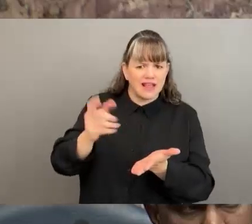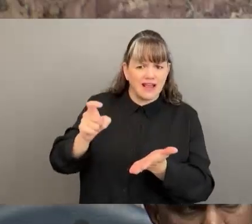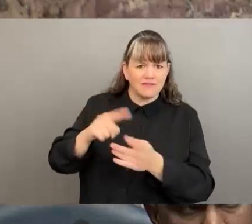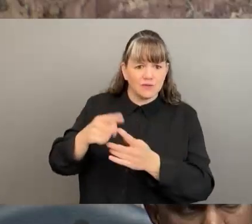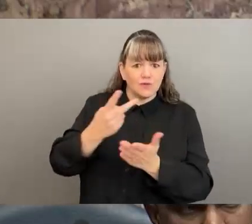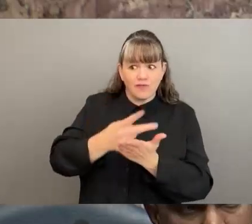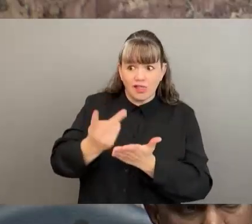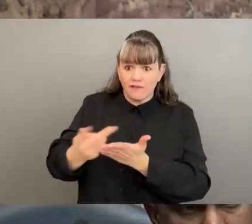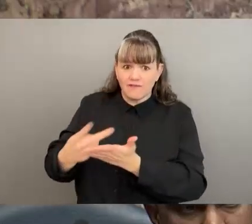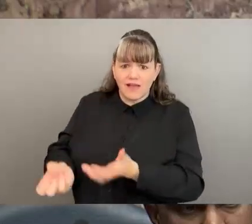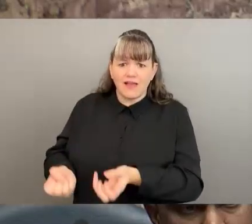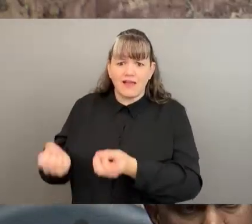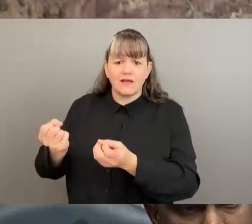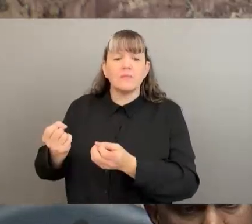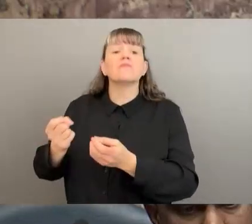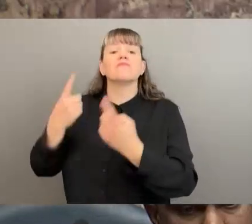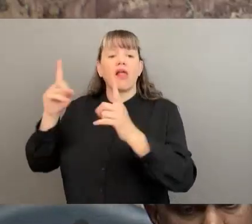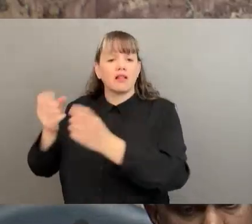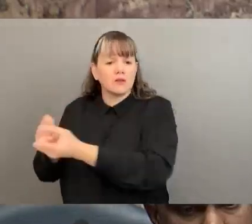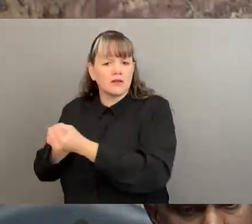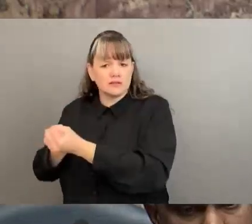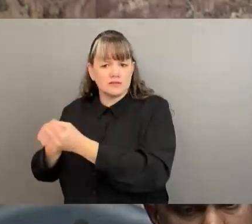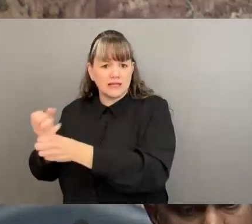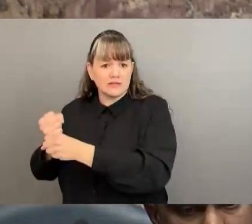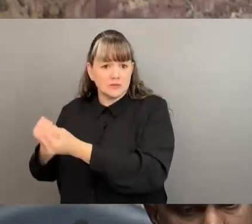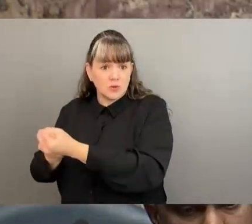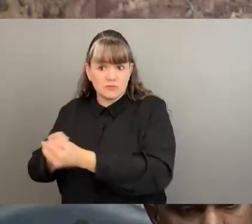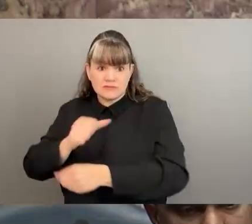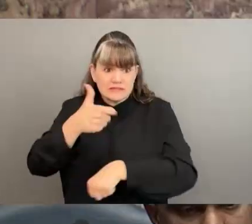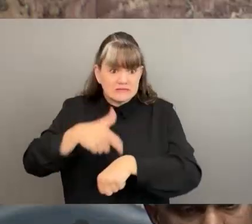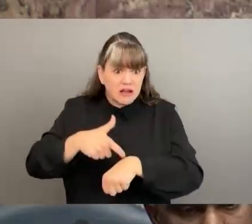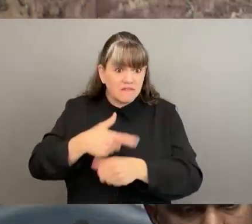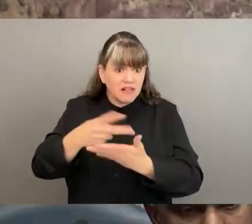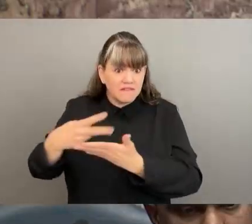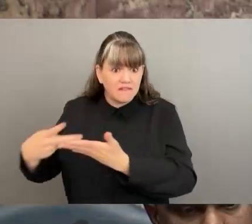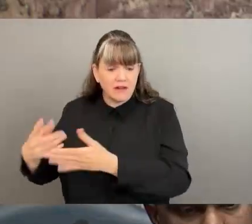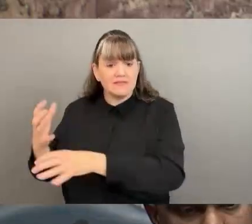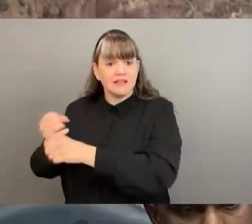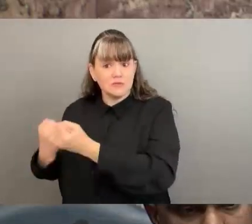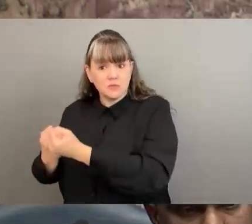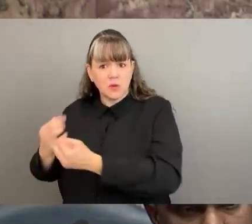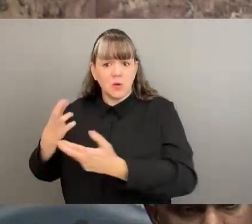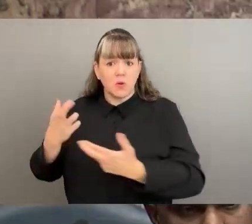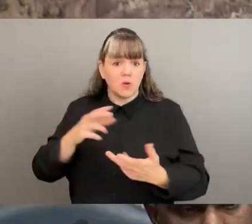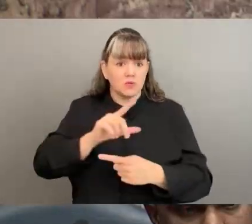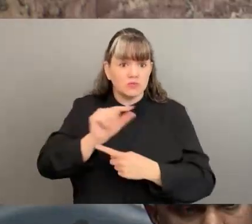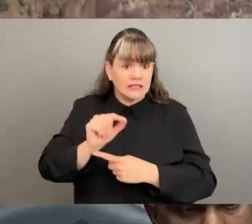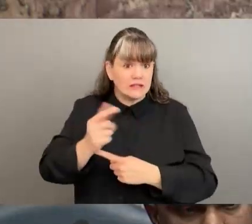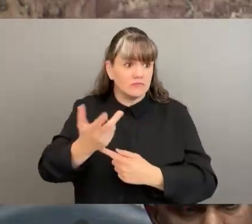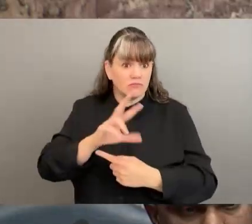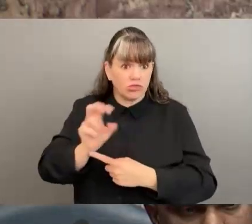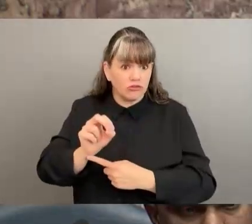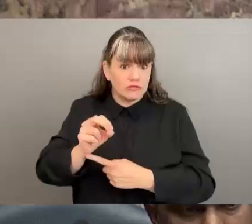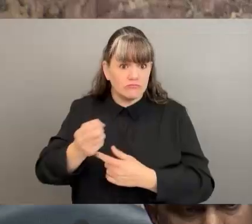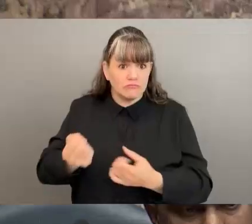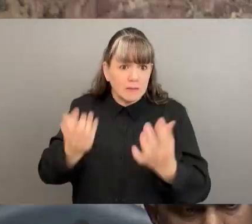interactions? 20? Is it 30? We know that there were more than